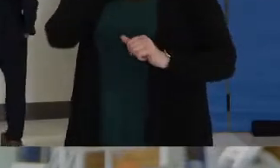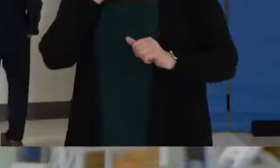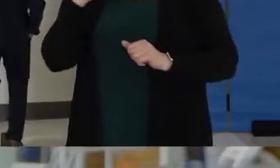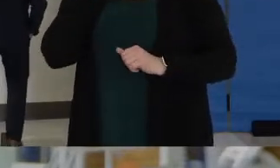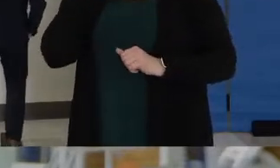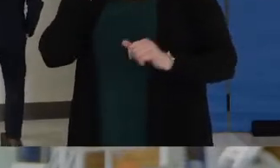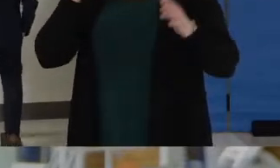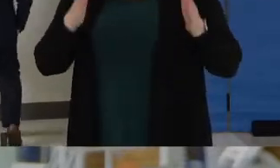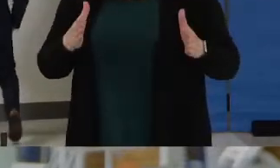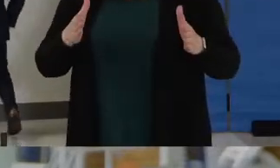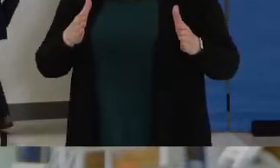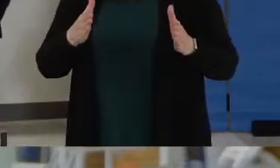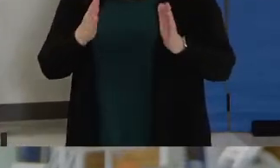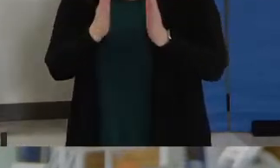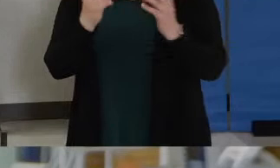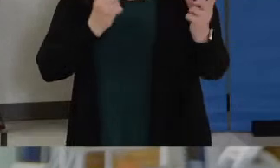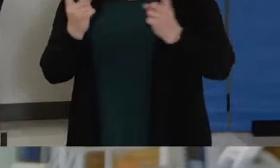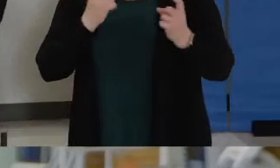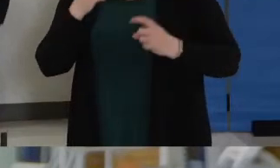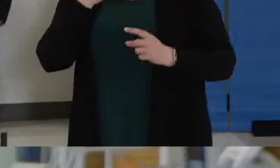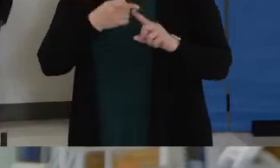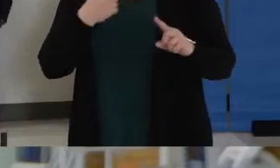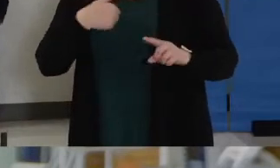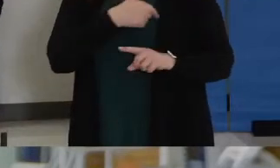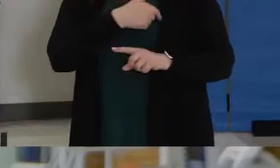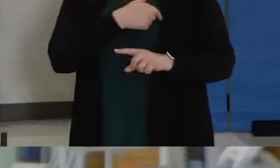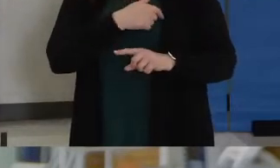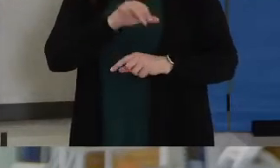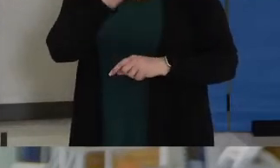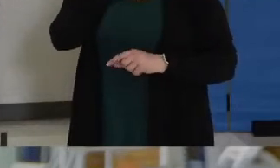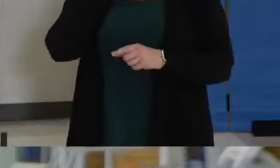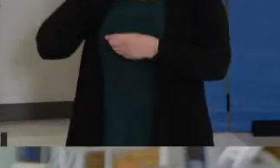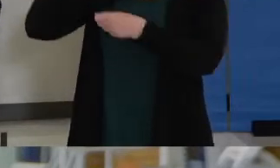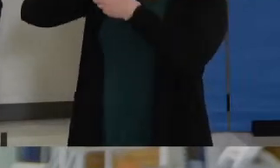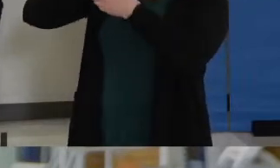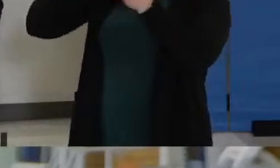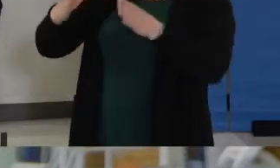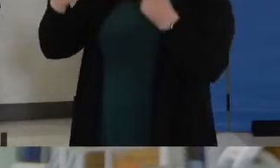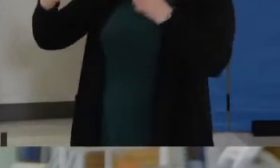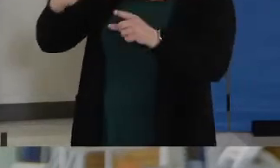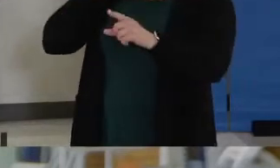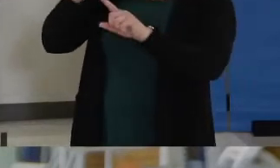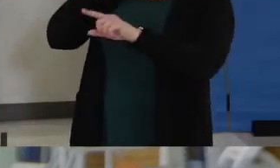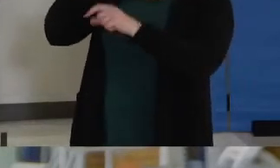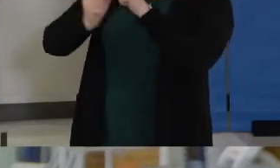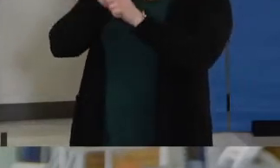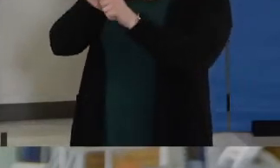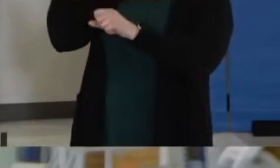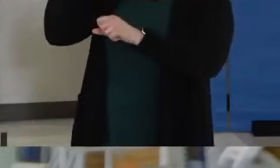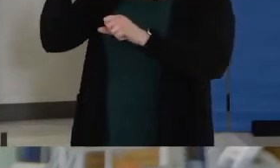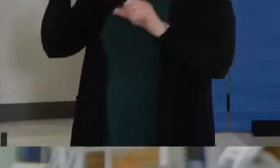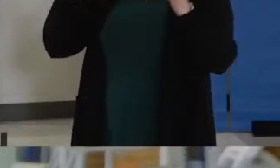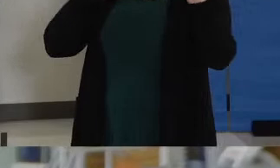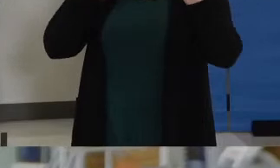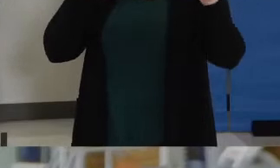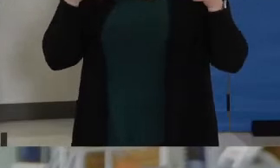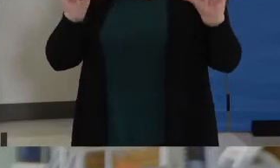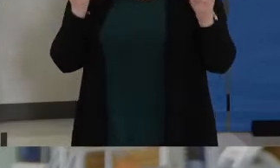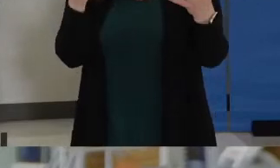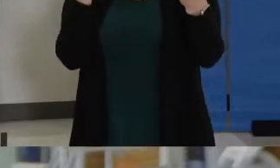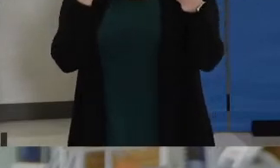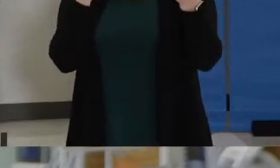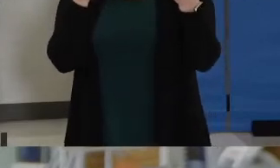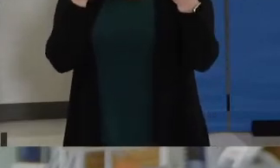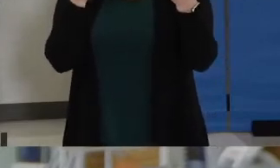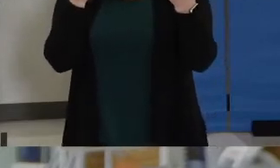Californians ask of us. That is what the voters did 20 years ago. And people still want solutions. And